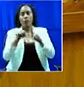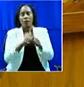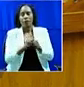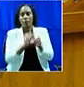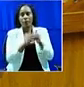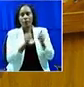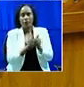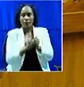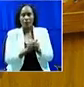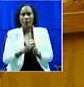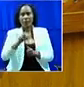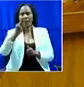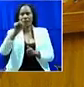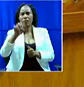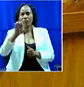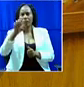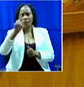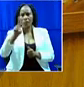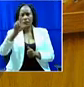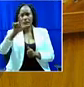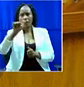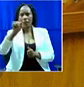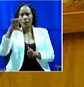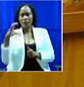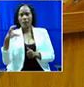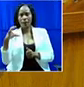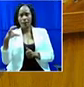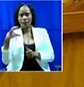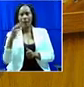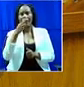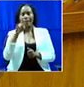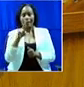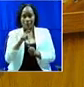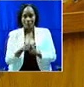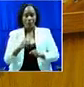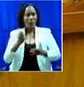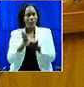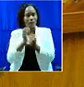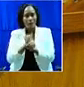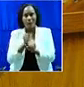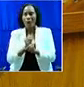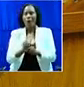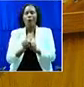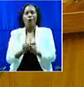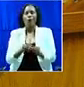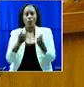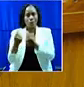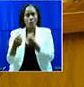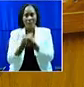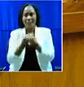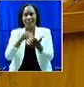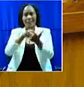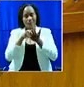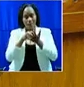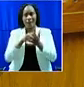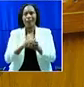in reaching consensus on the actions that are required to rebuild our economy and